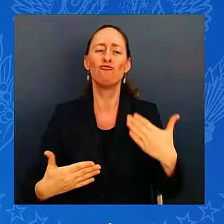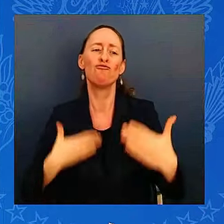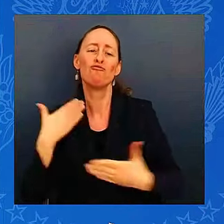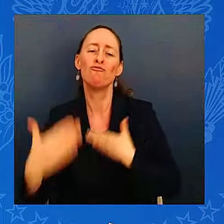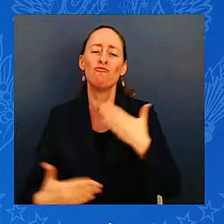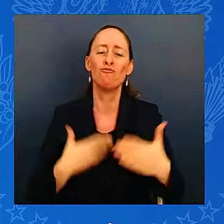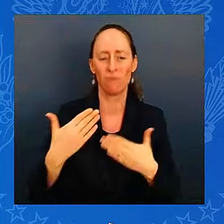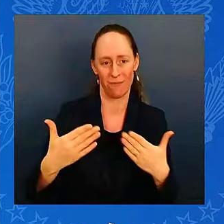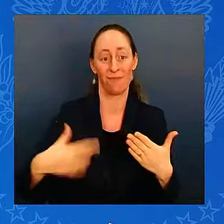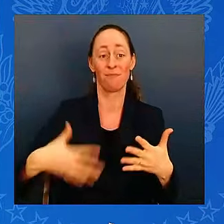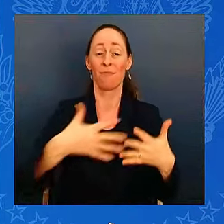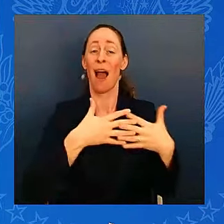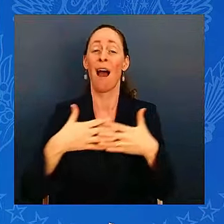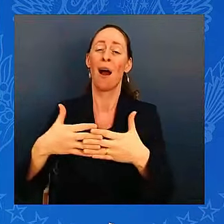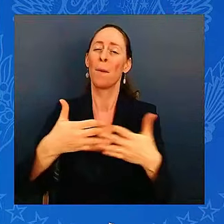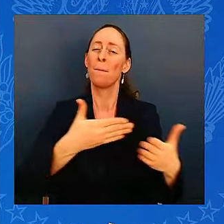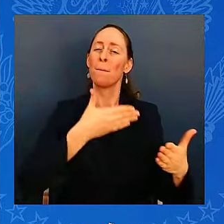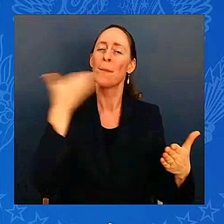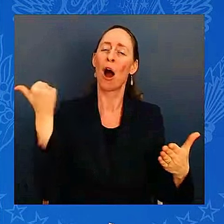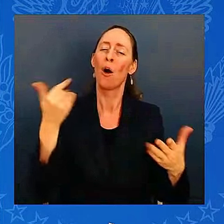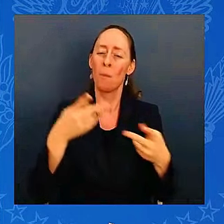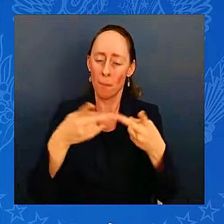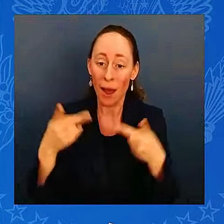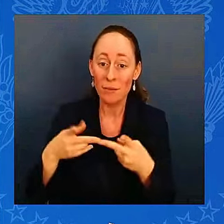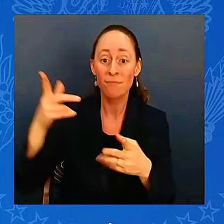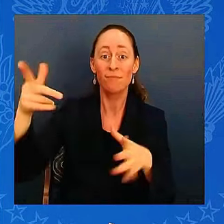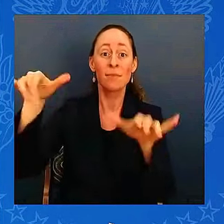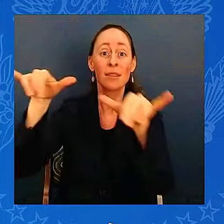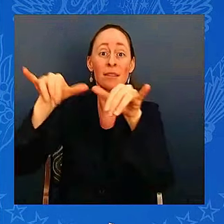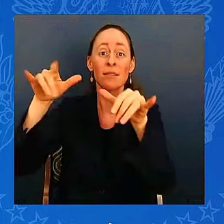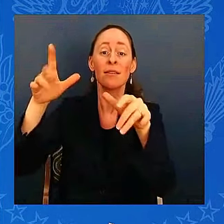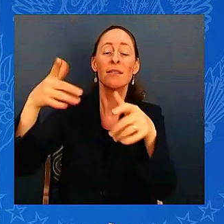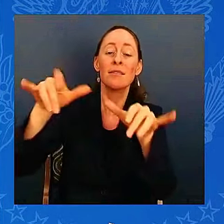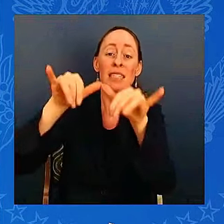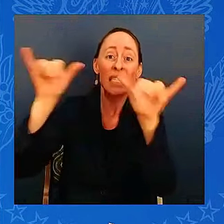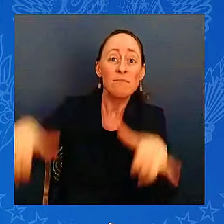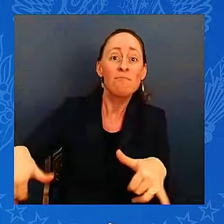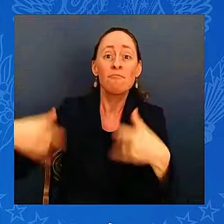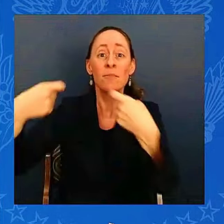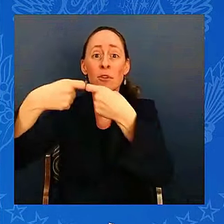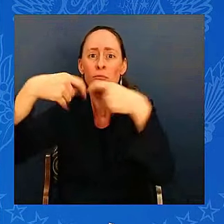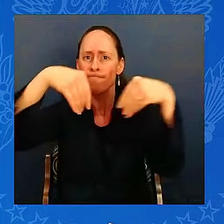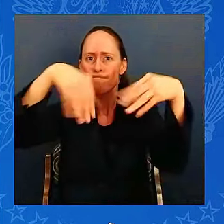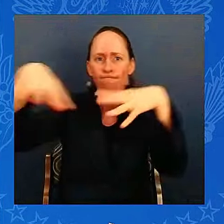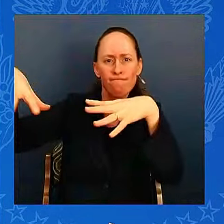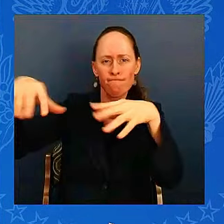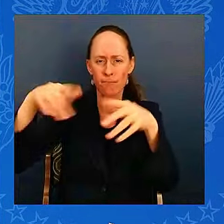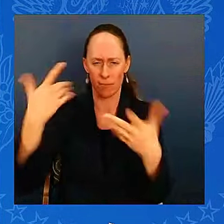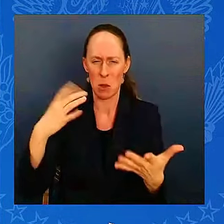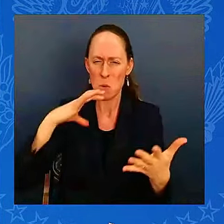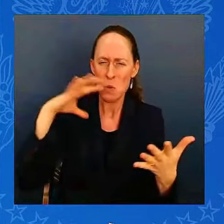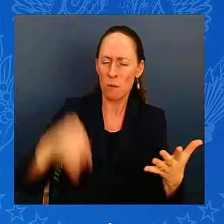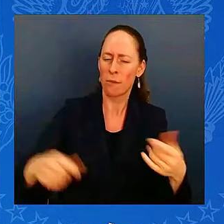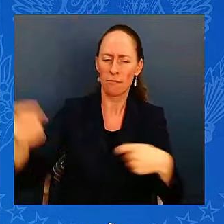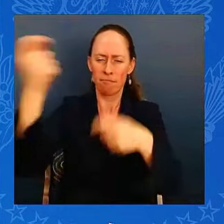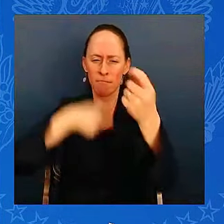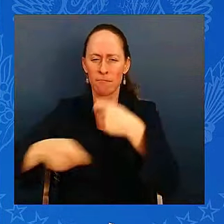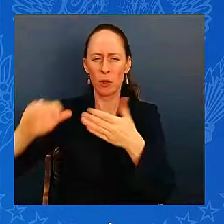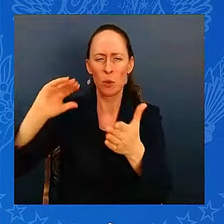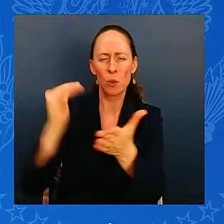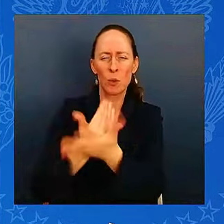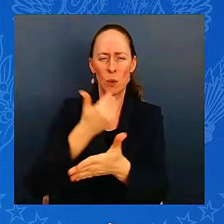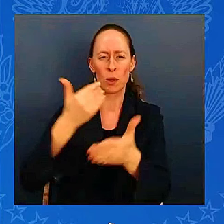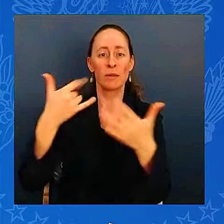our grid means this year we'll add more new electric capacity than we have in 2 decades, and 96% of what that will